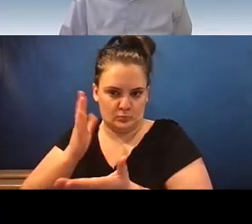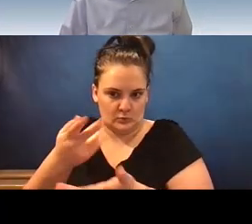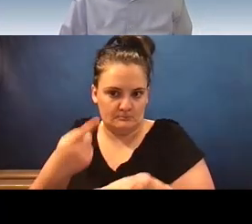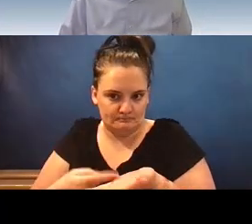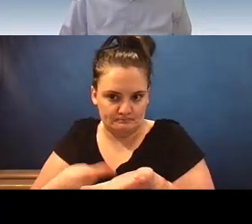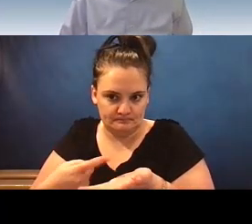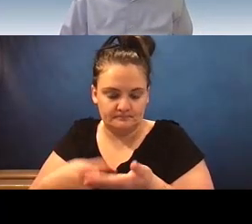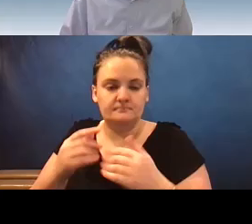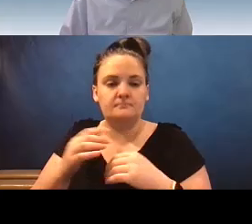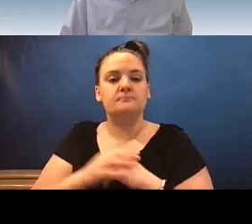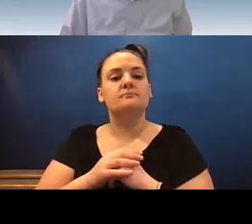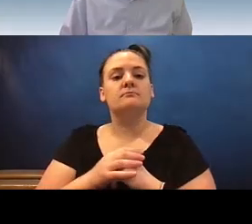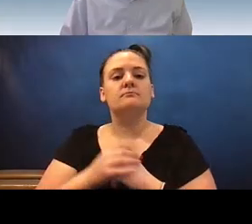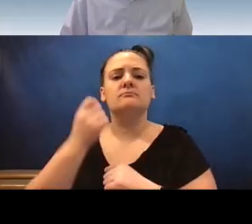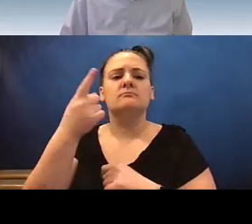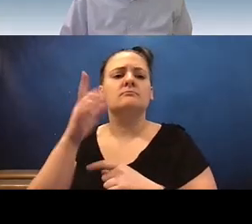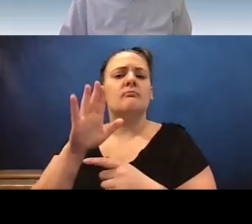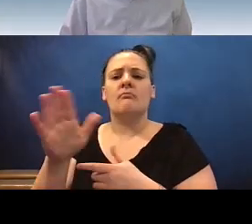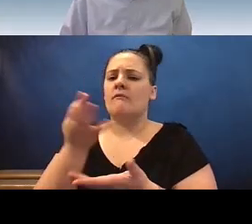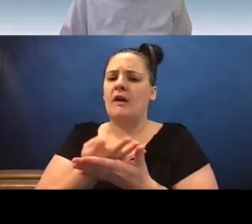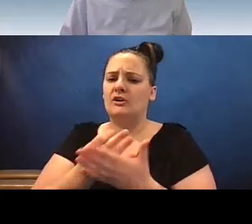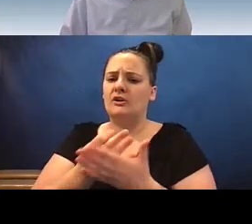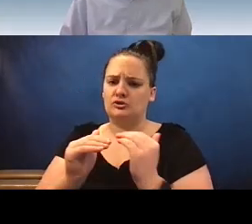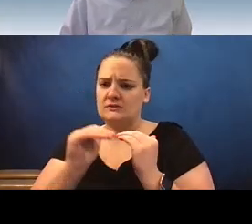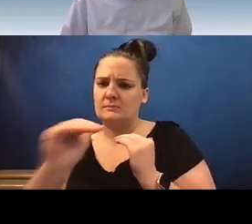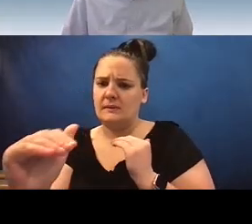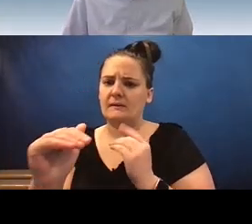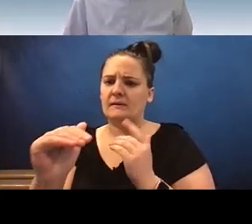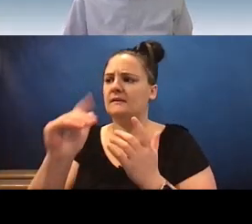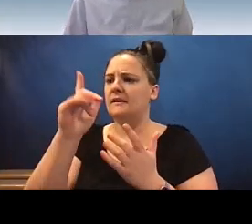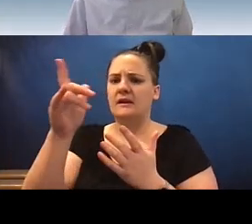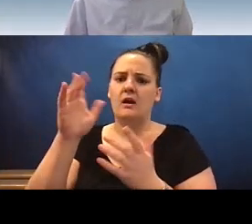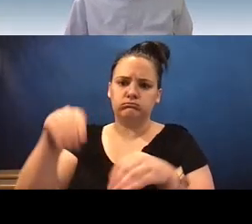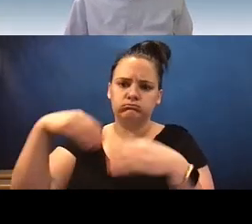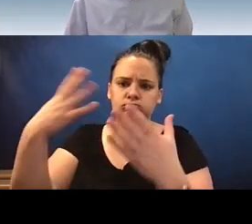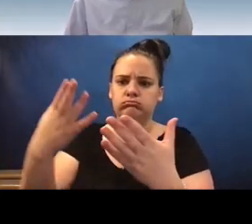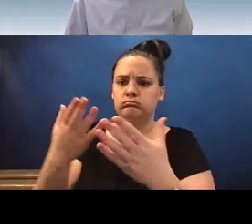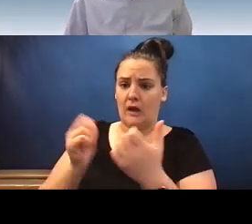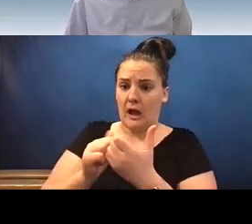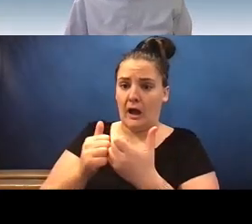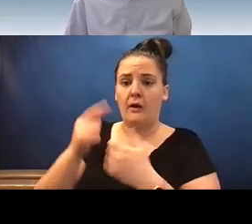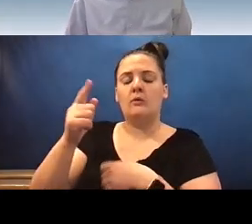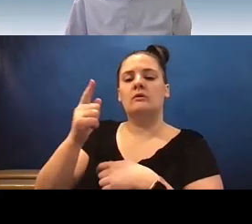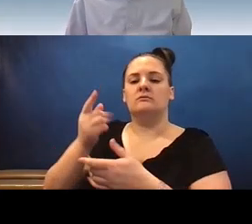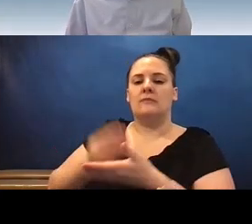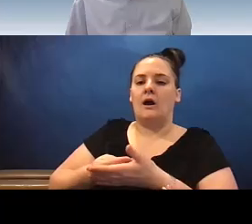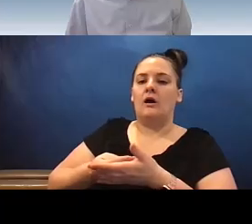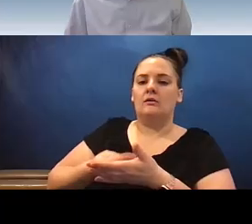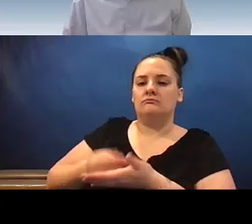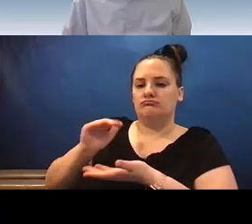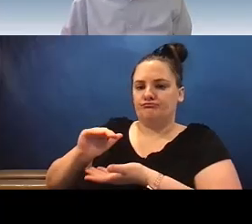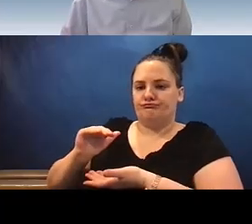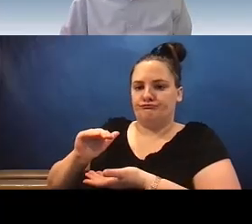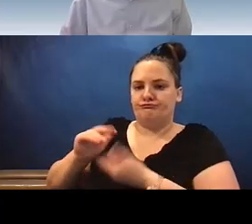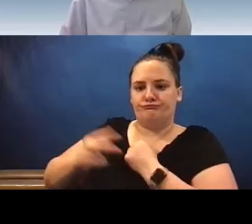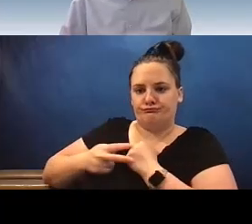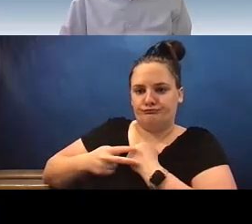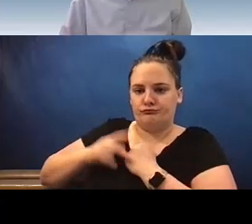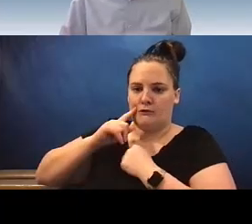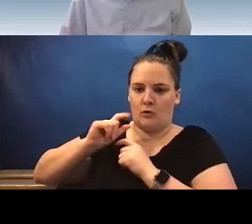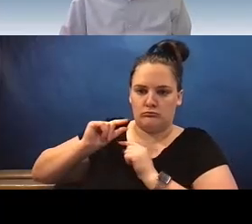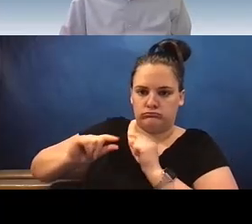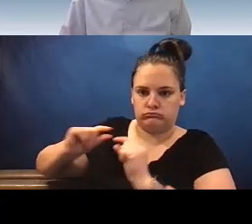financial stability and an opportunity for investment income for hospitals. The S&P provides information on various financial